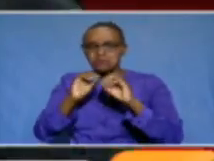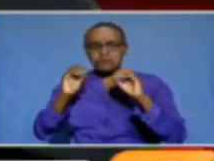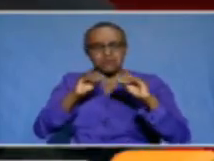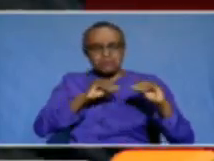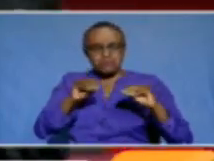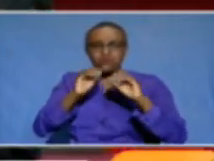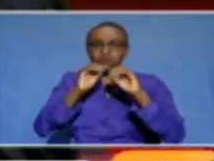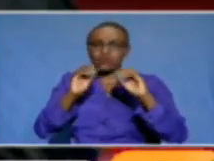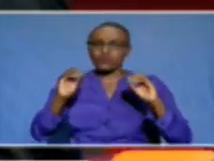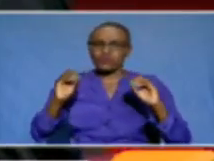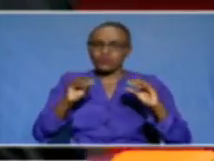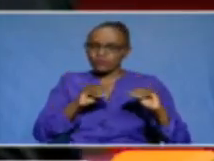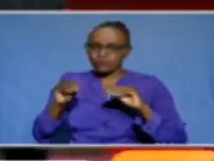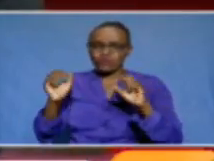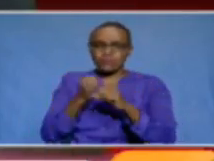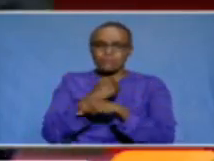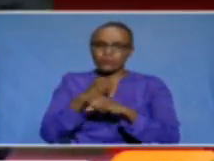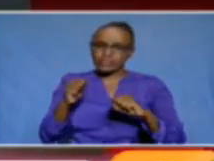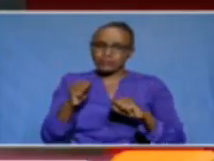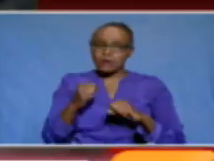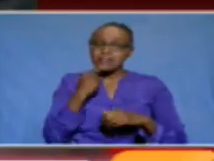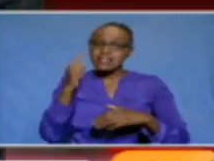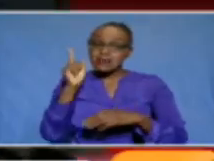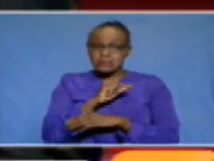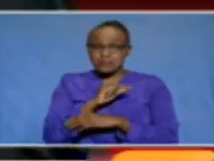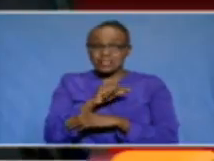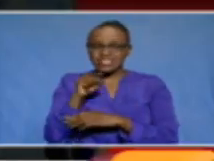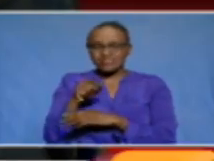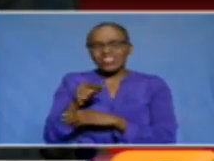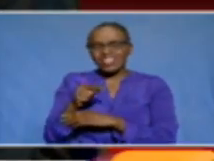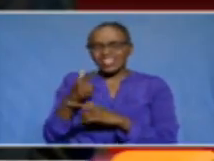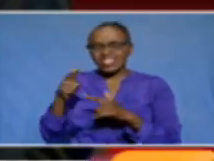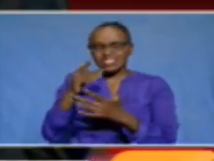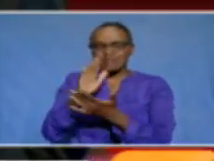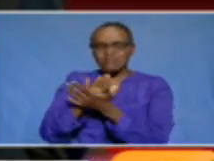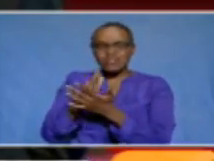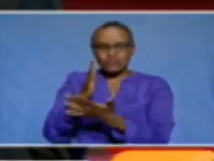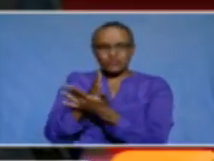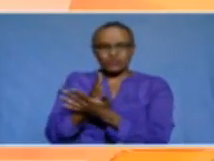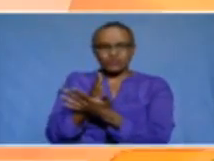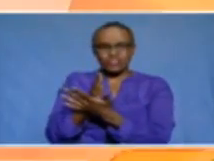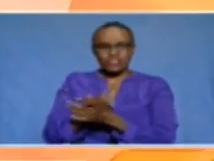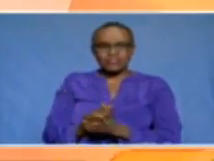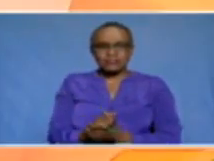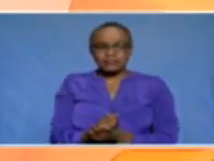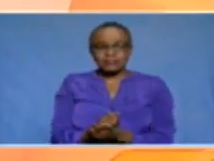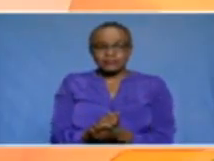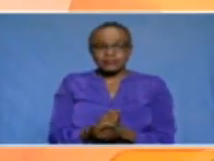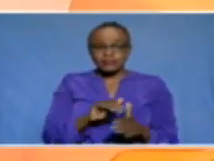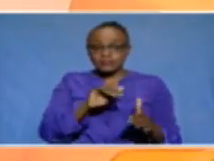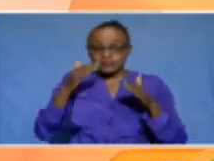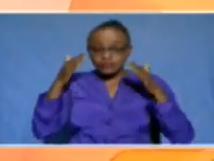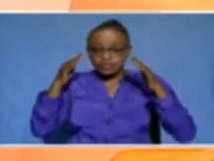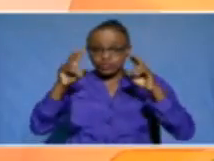will never move, Your Excellency. They will not move. I say, let's be realistic and speak the truth. Tuangazie masuala ya kilimo sasa.